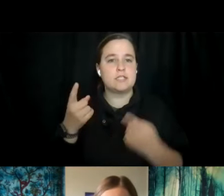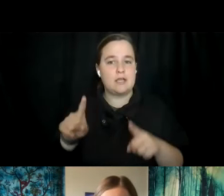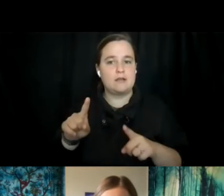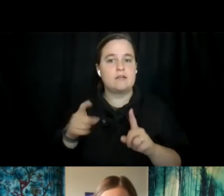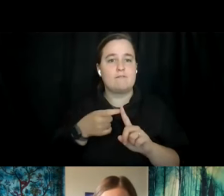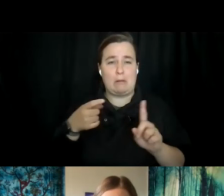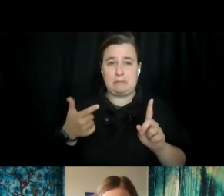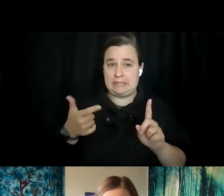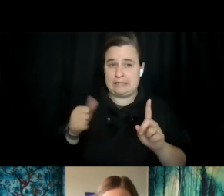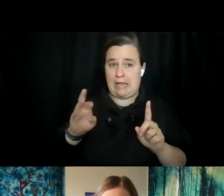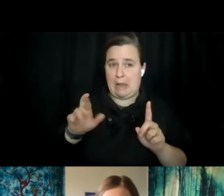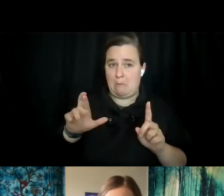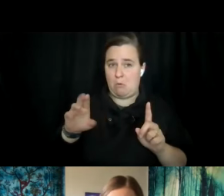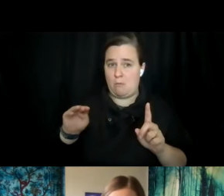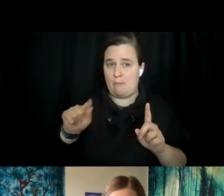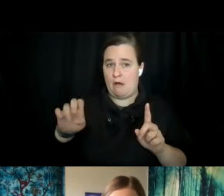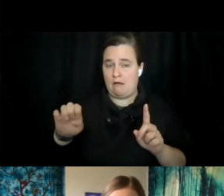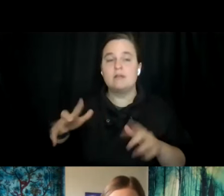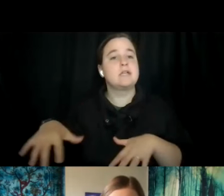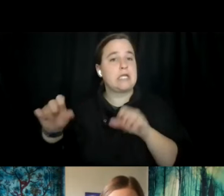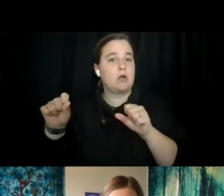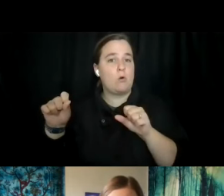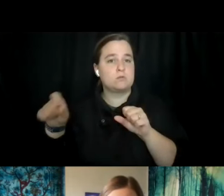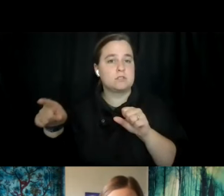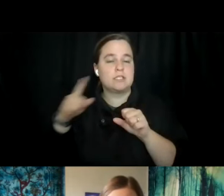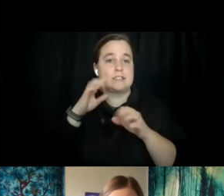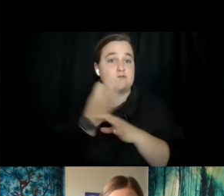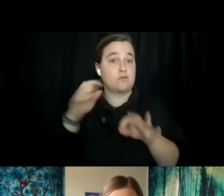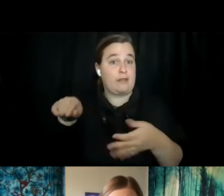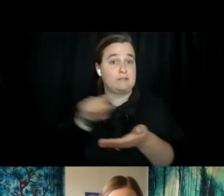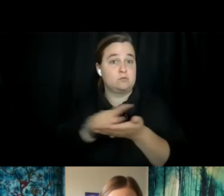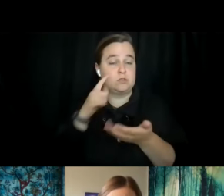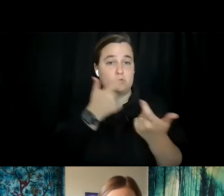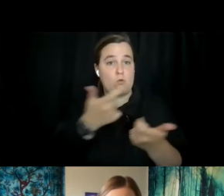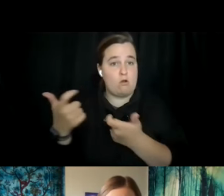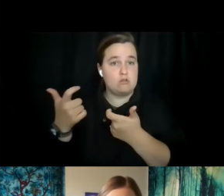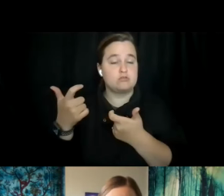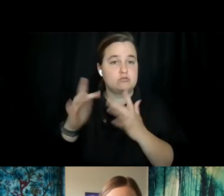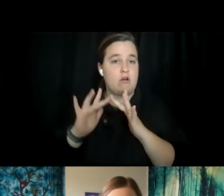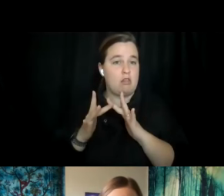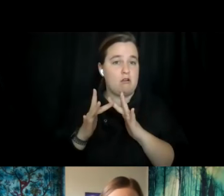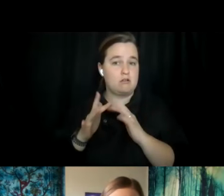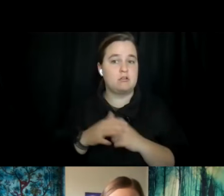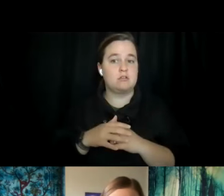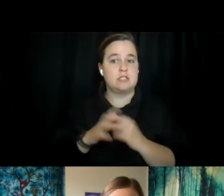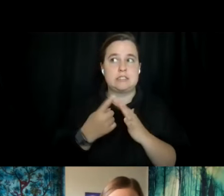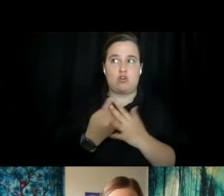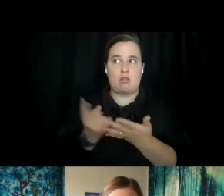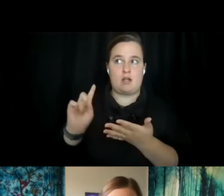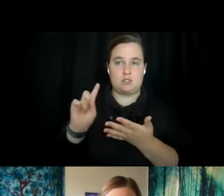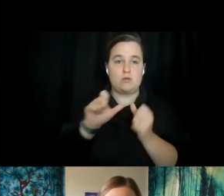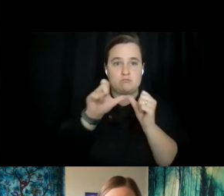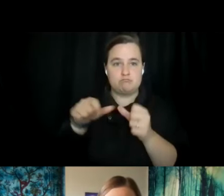Gabermati is hosting that's free to stream online this week. So just FYI, it started last week and it's